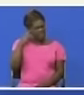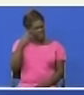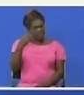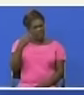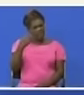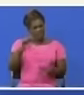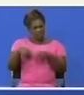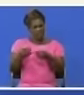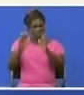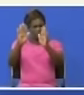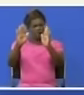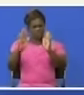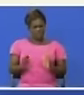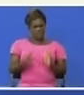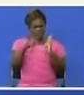an important issue